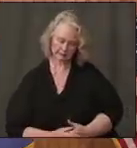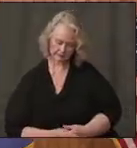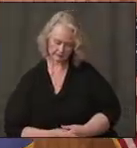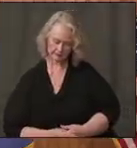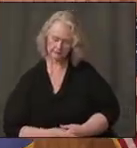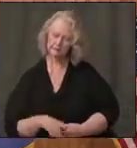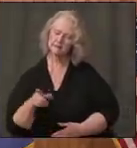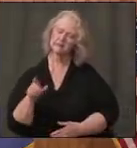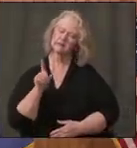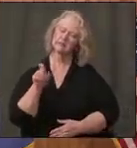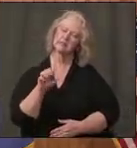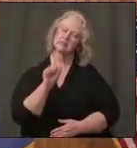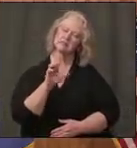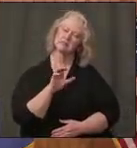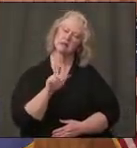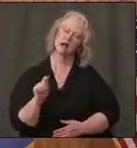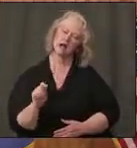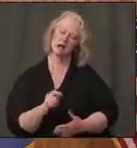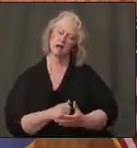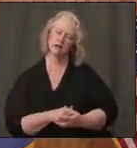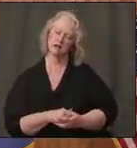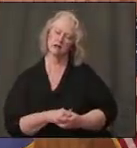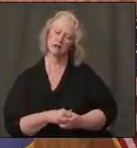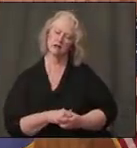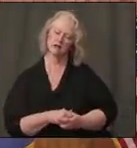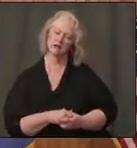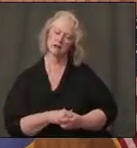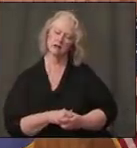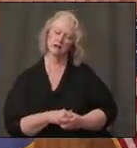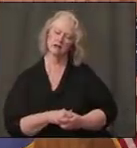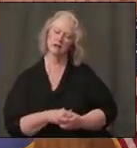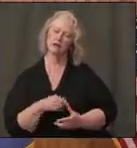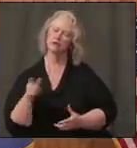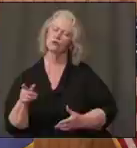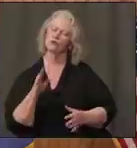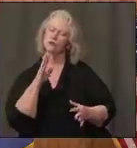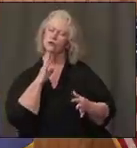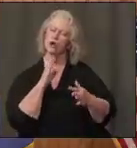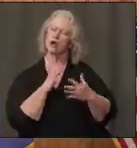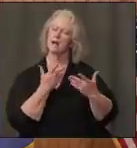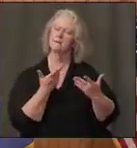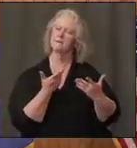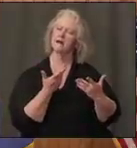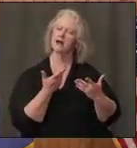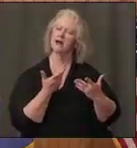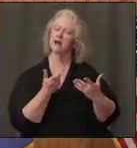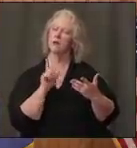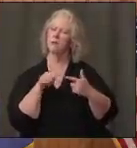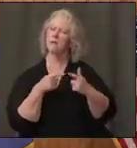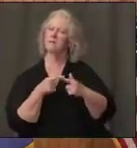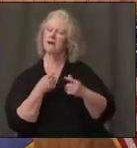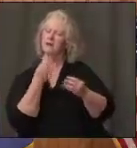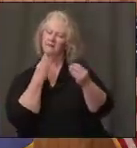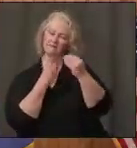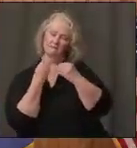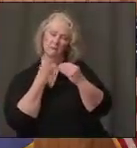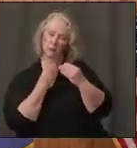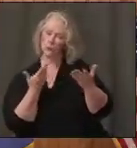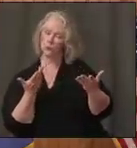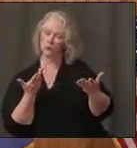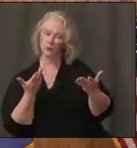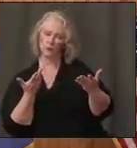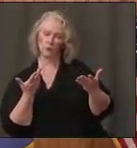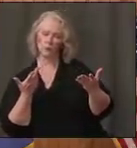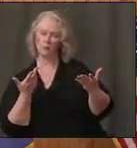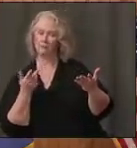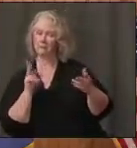For Scott Gottlieb, we've talked about the drugs a lot, but the food supply chain. What do you see happening with the food supply chain? A lot of people can't get beef